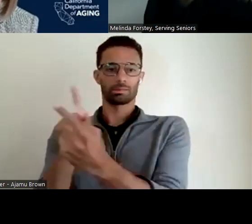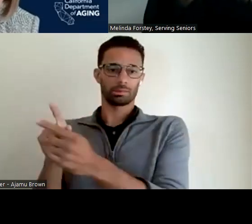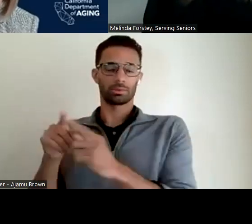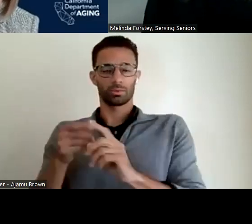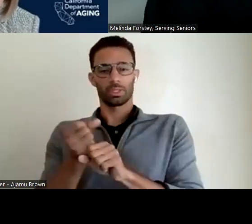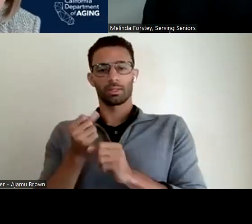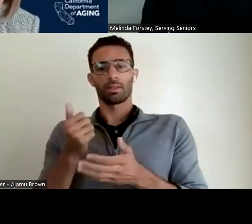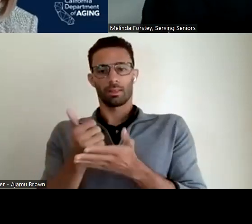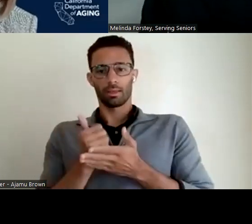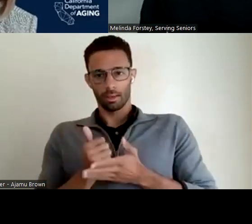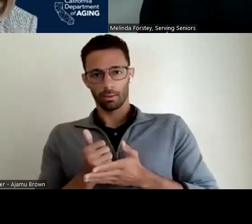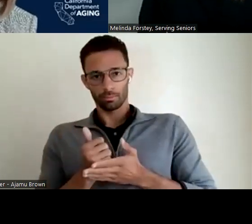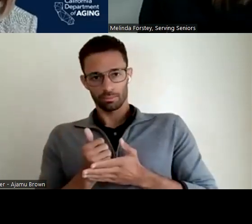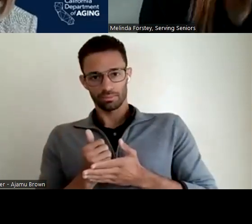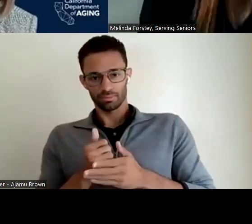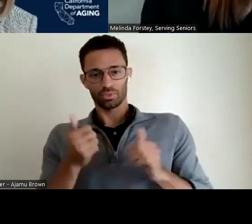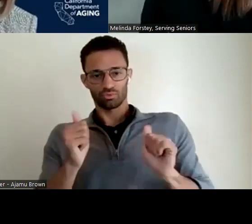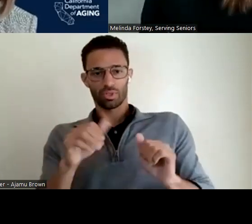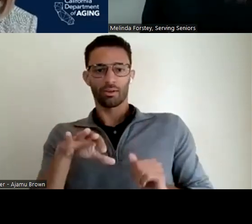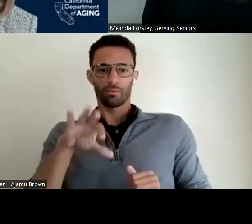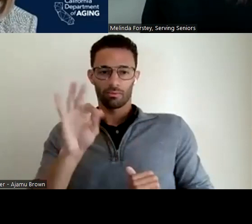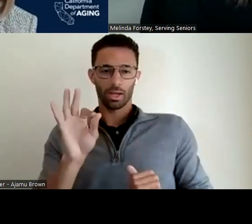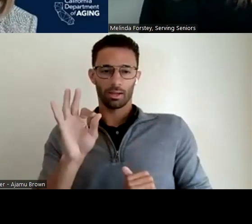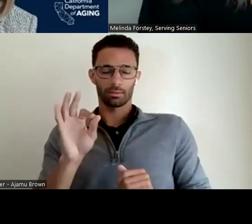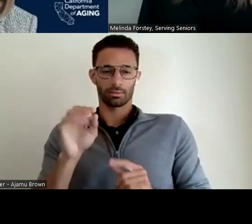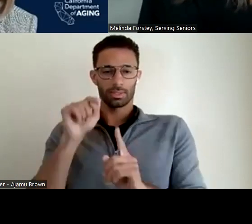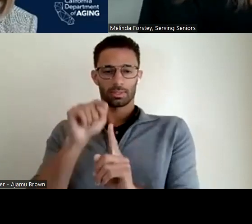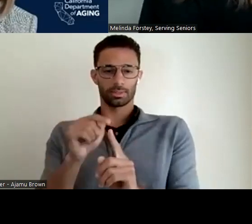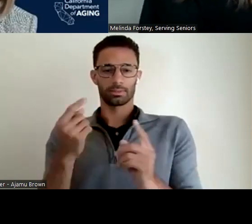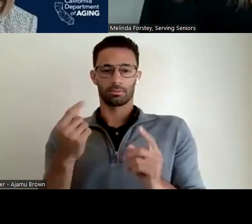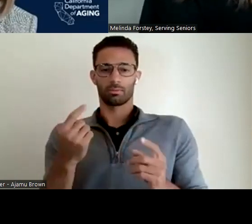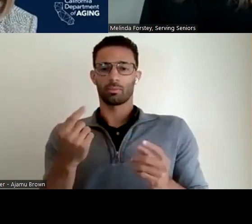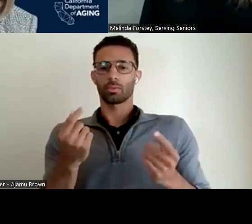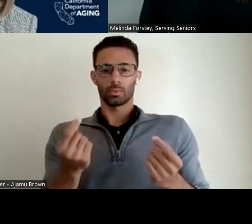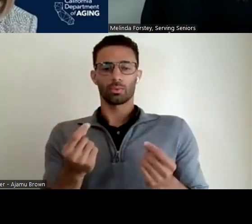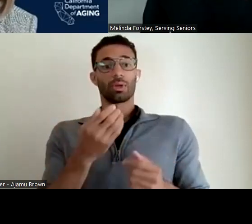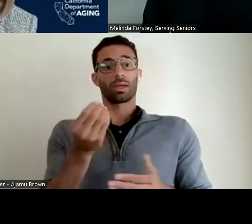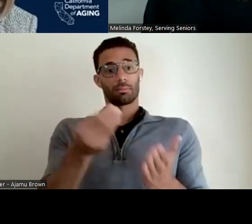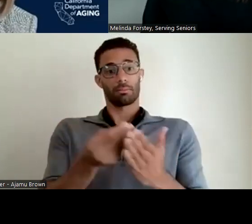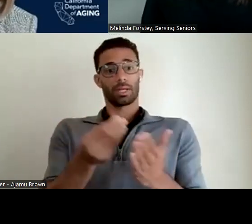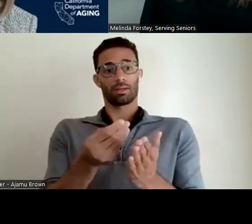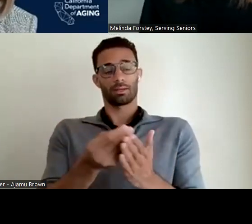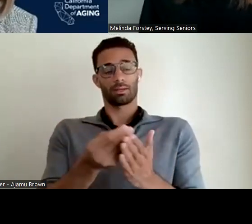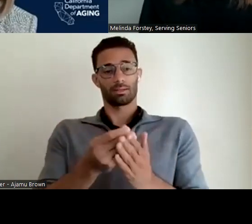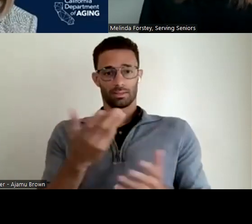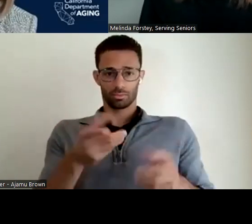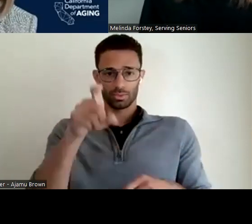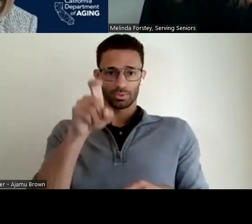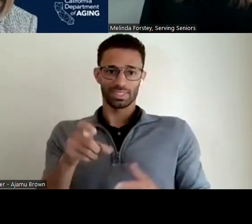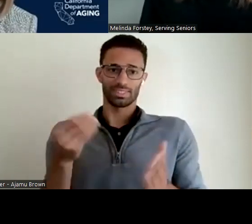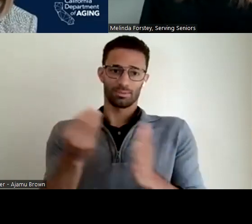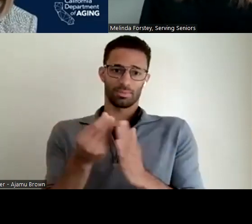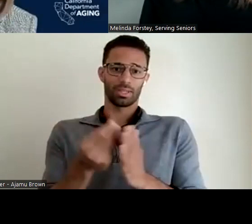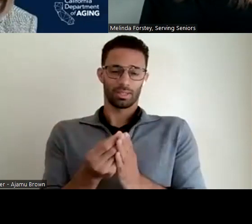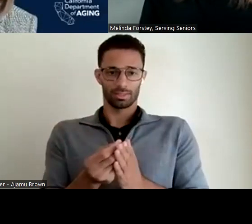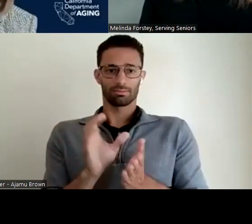to get an actionable step towards this and also get you some more money, right? That's what you need. And lastly, I just